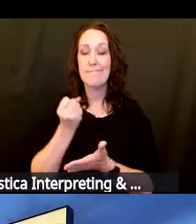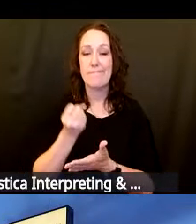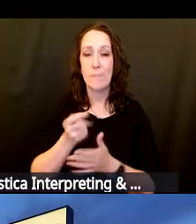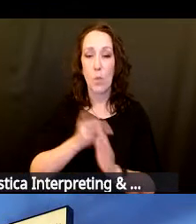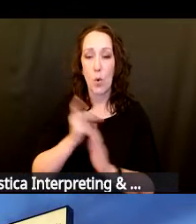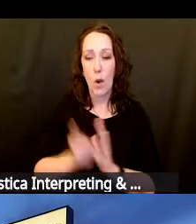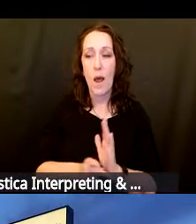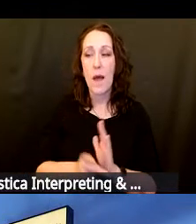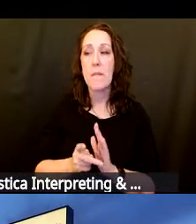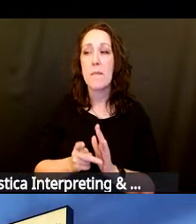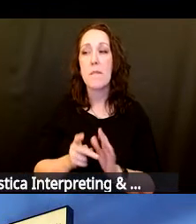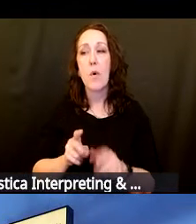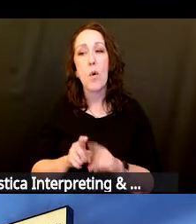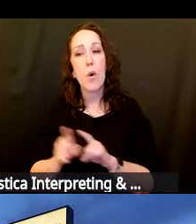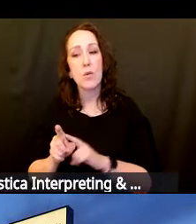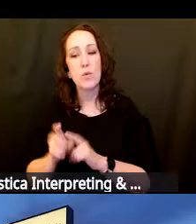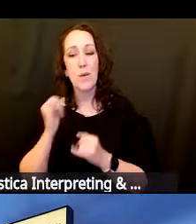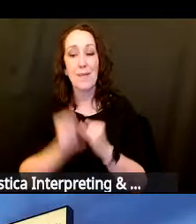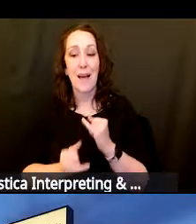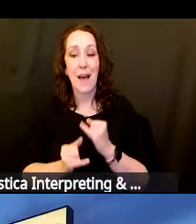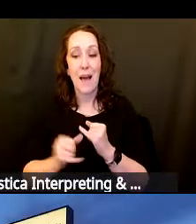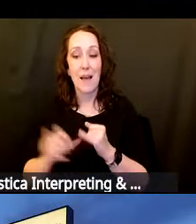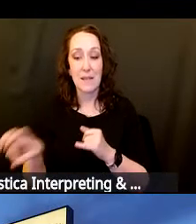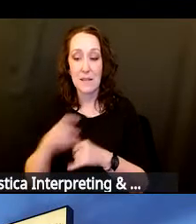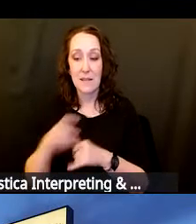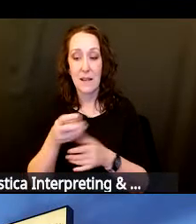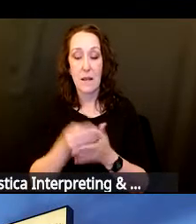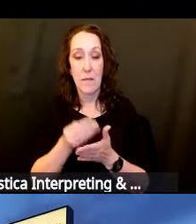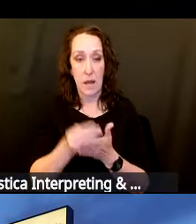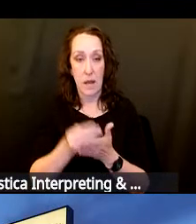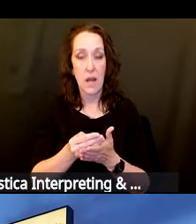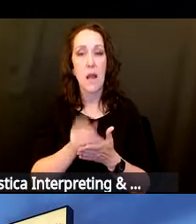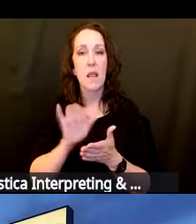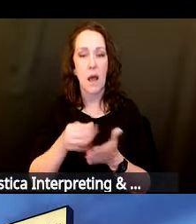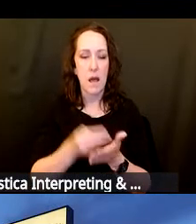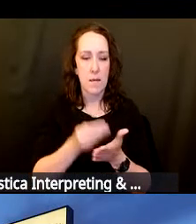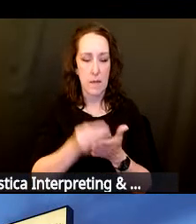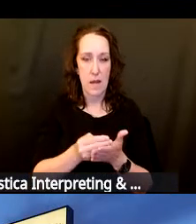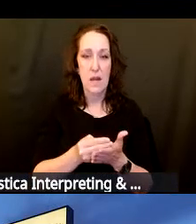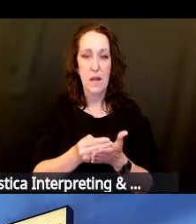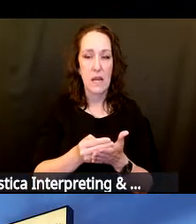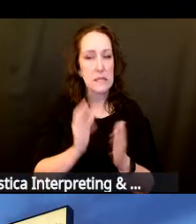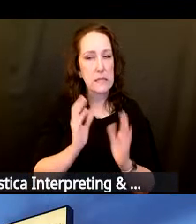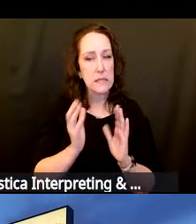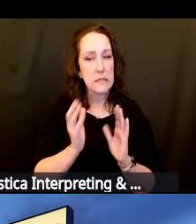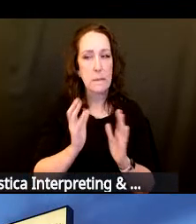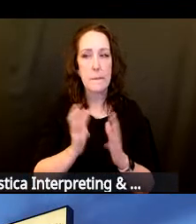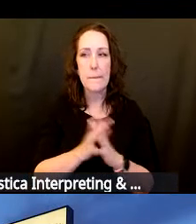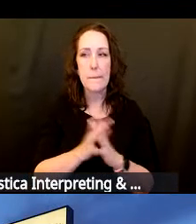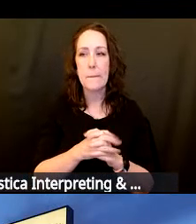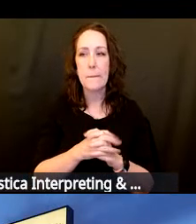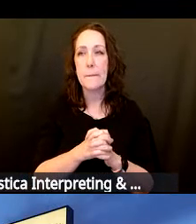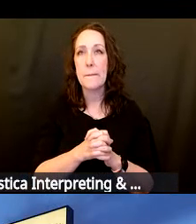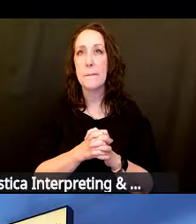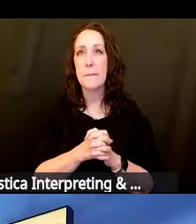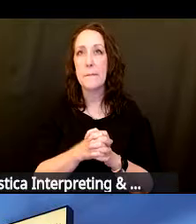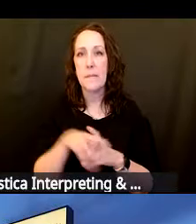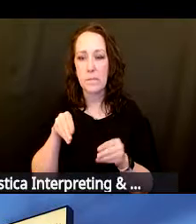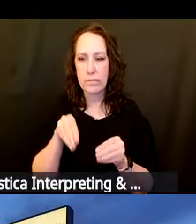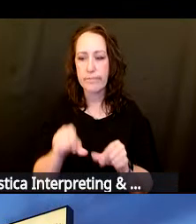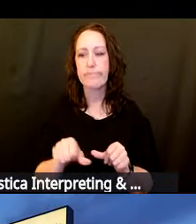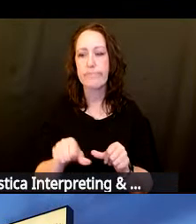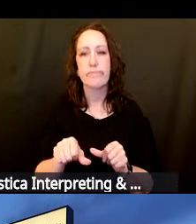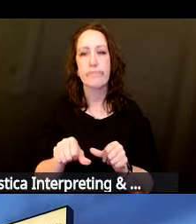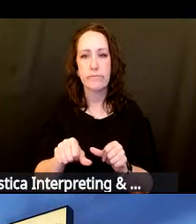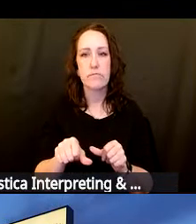given that during the last reallocation, the funds seem to be spending. You all